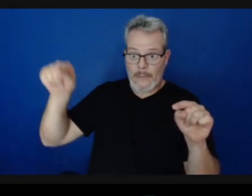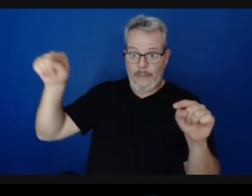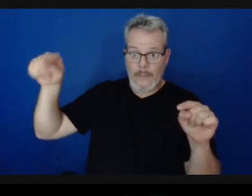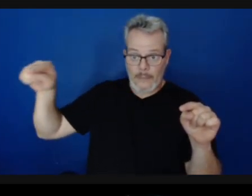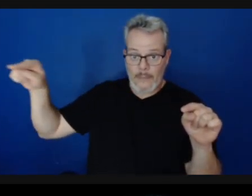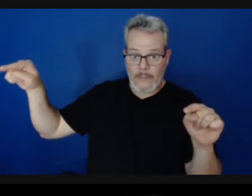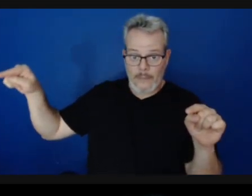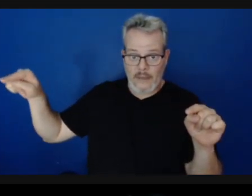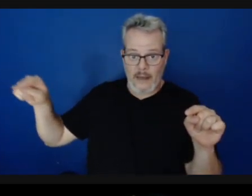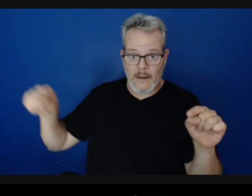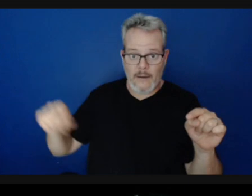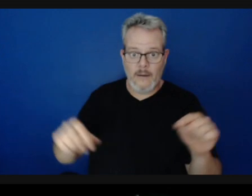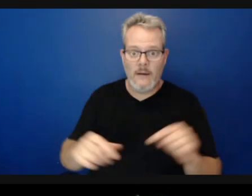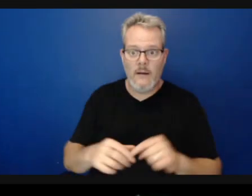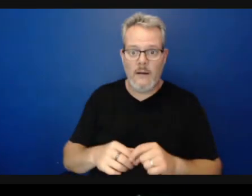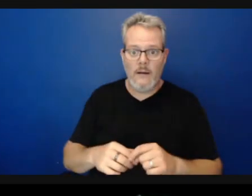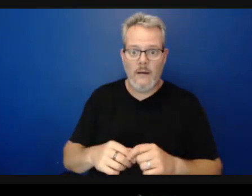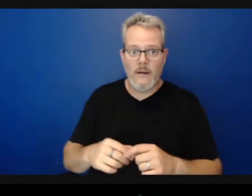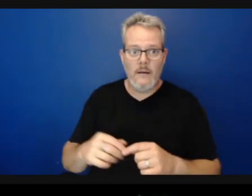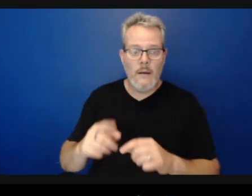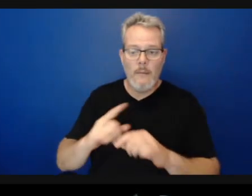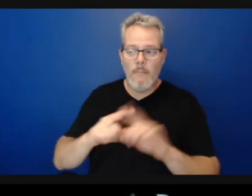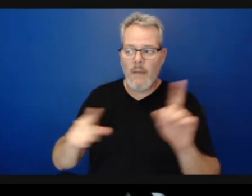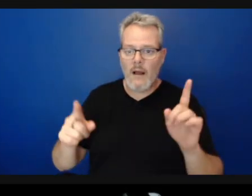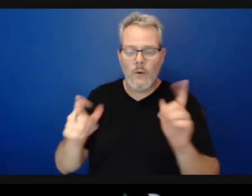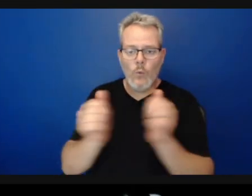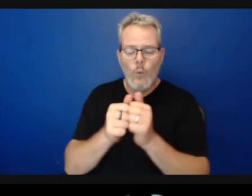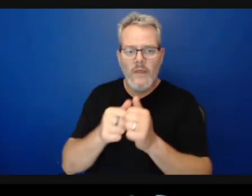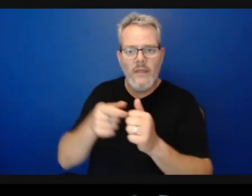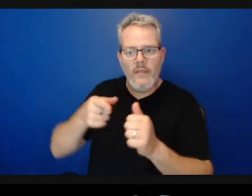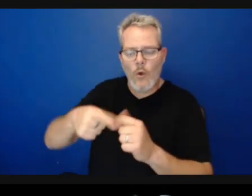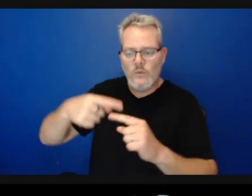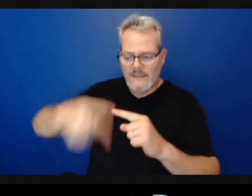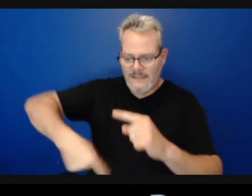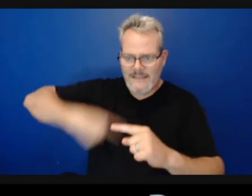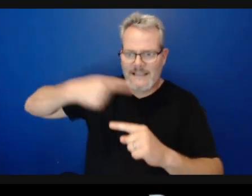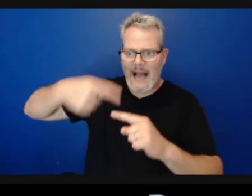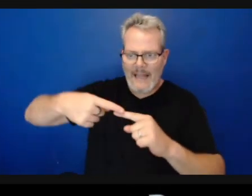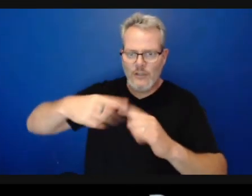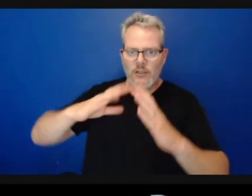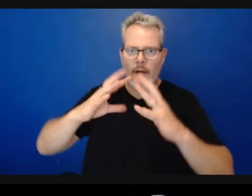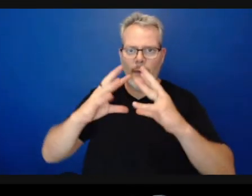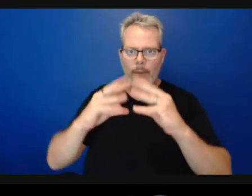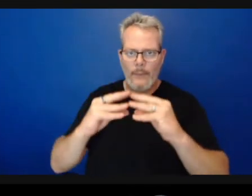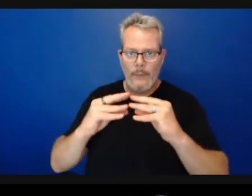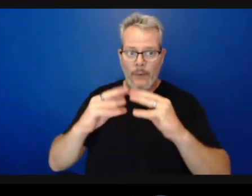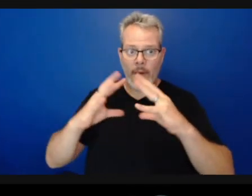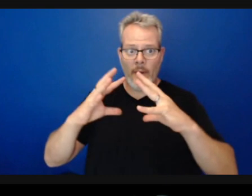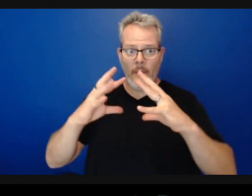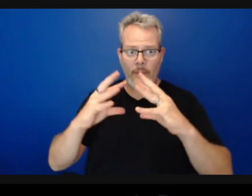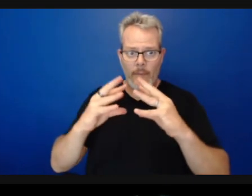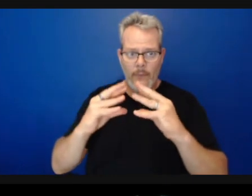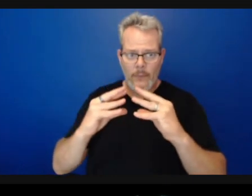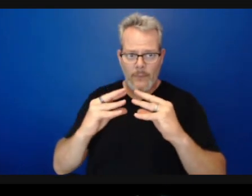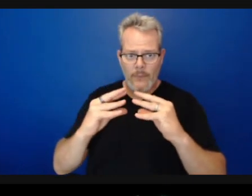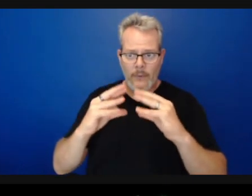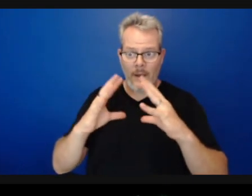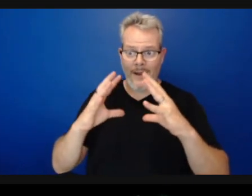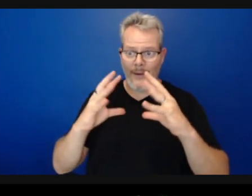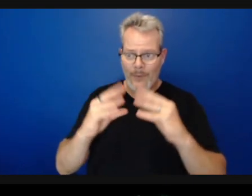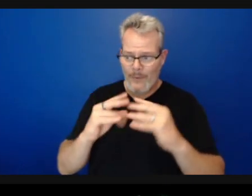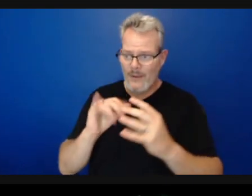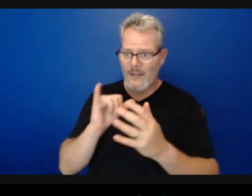here, but with these cycles of deflation inflation occurring fairly